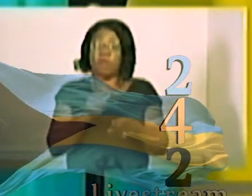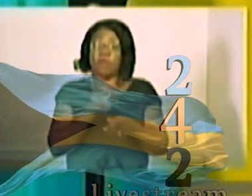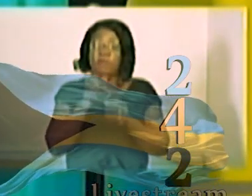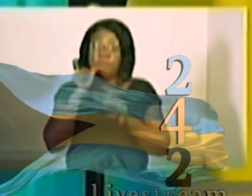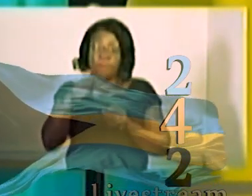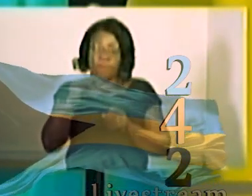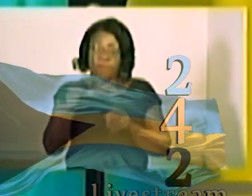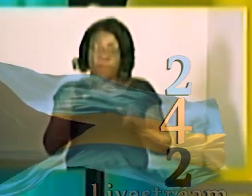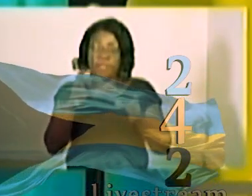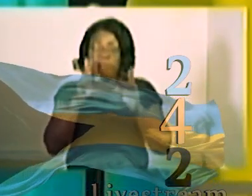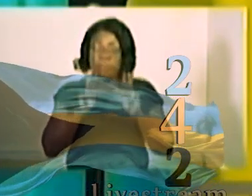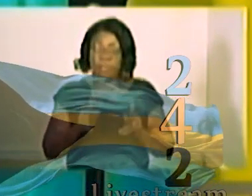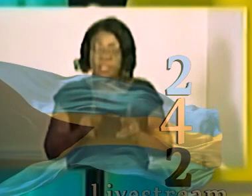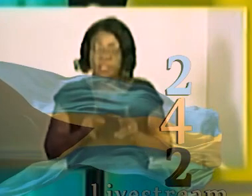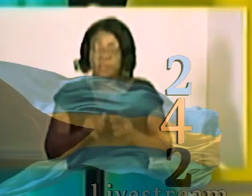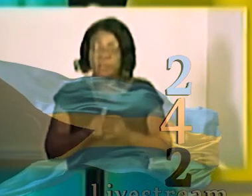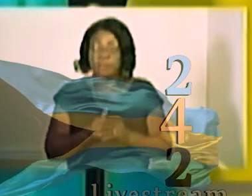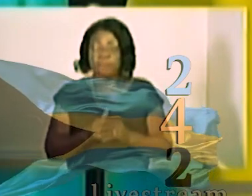cases.